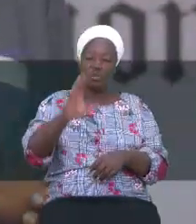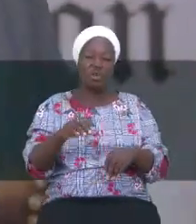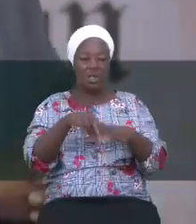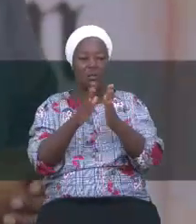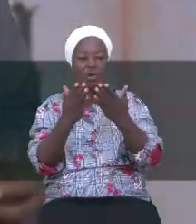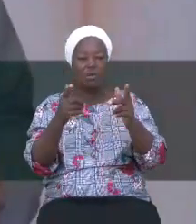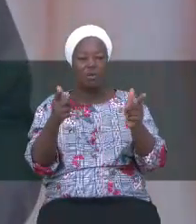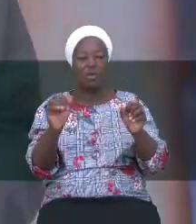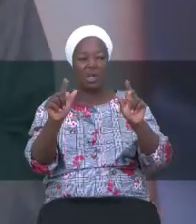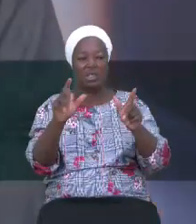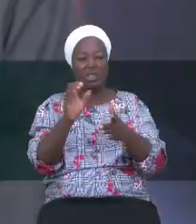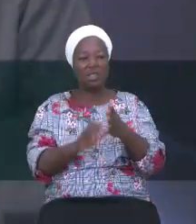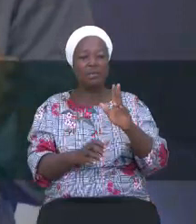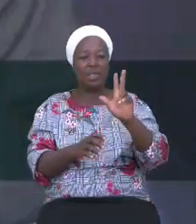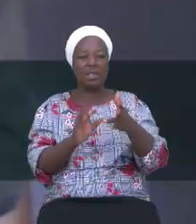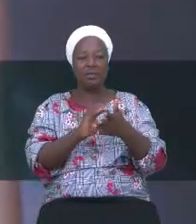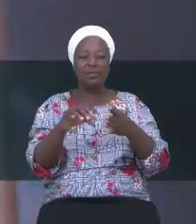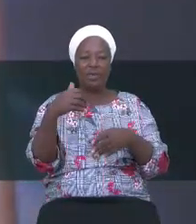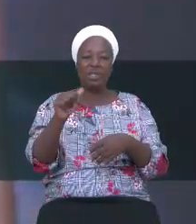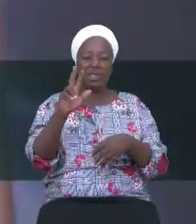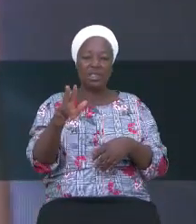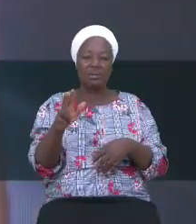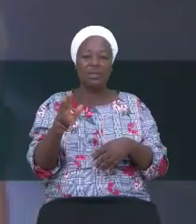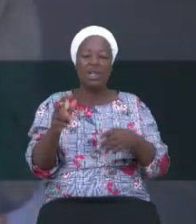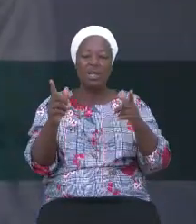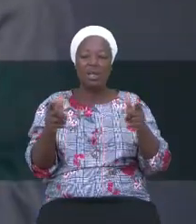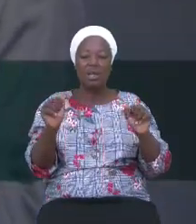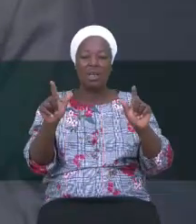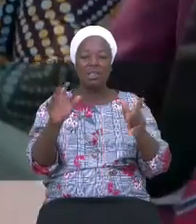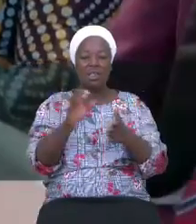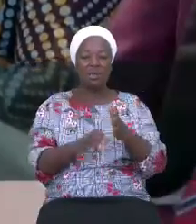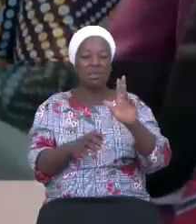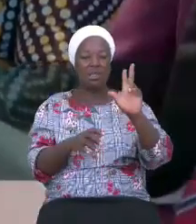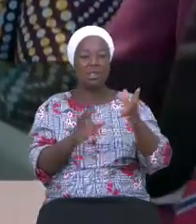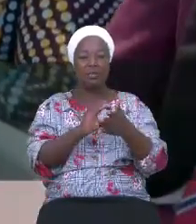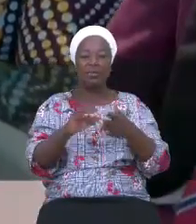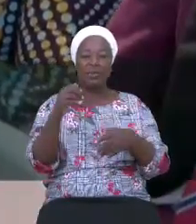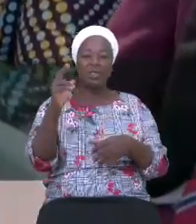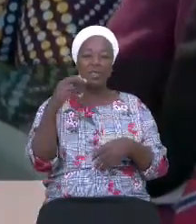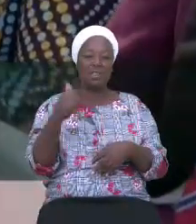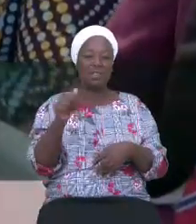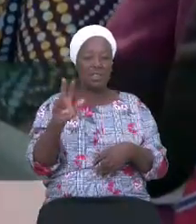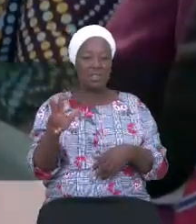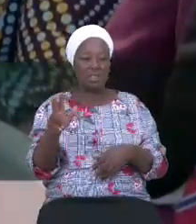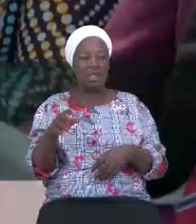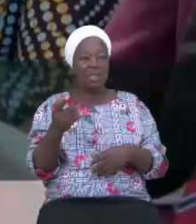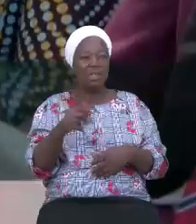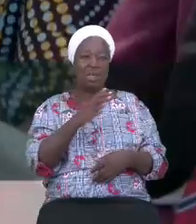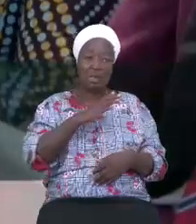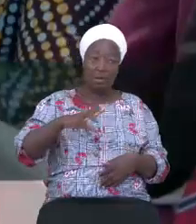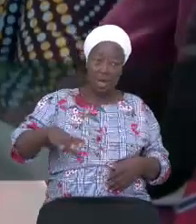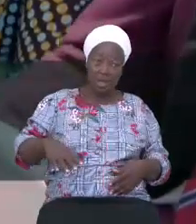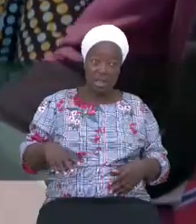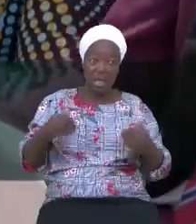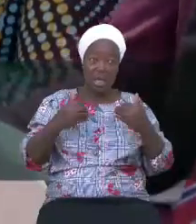we're looking at verse 13. In Galatians chapter 3, verse 13, here it says, Christ